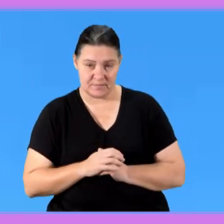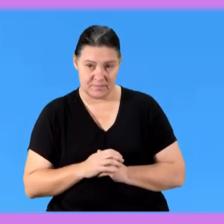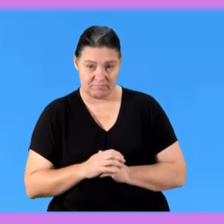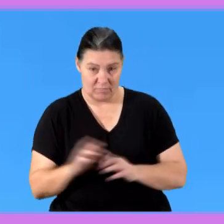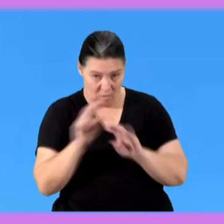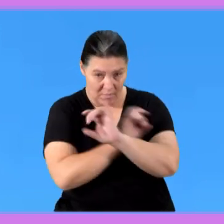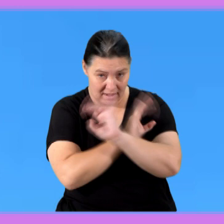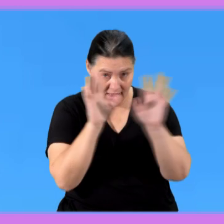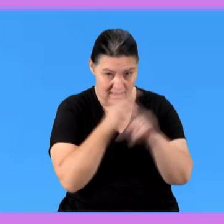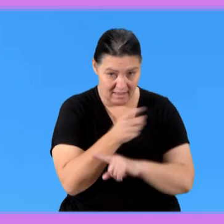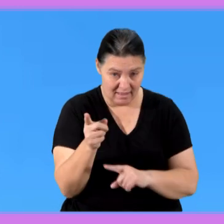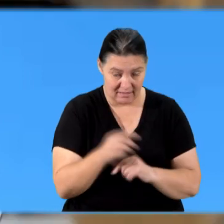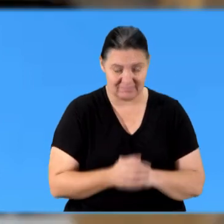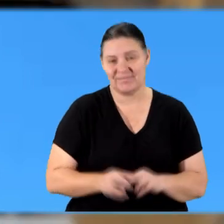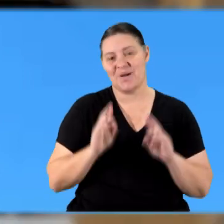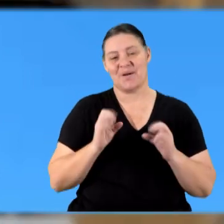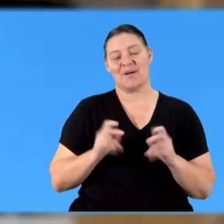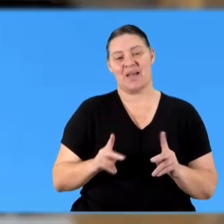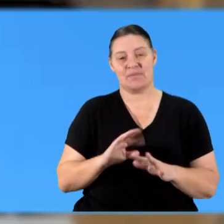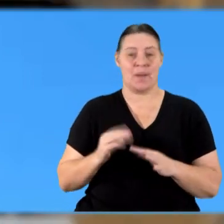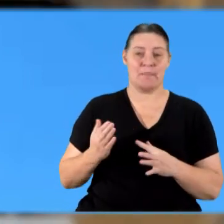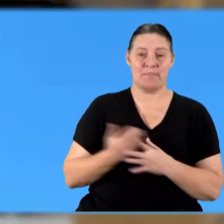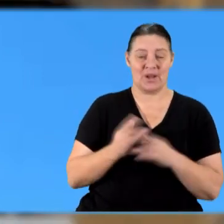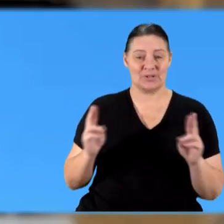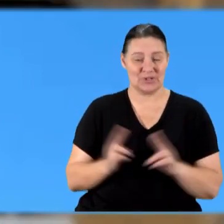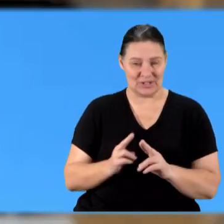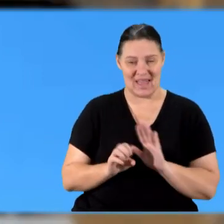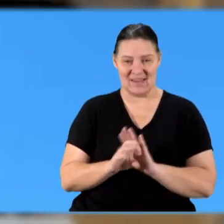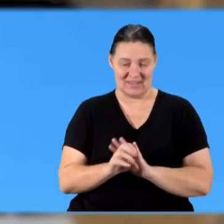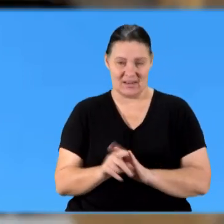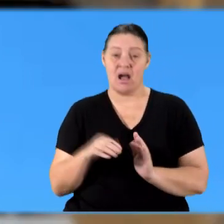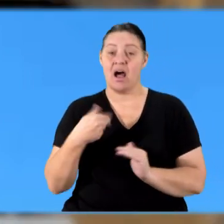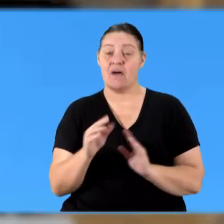0.25. I hope that's clear to all of you. All right, guys, let us quickly take a short